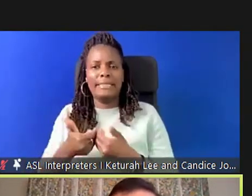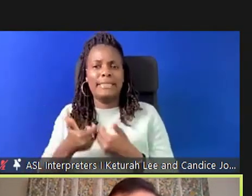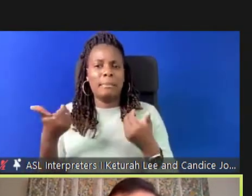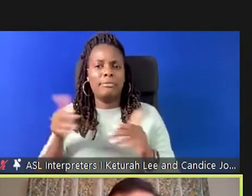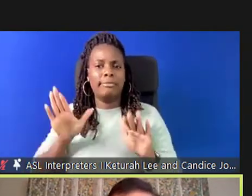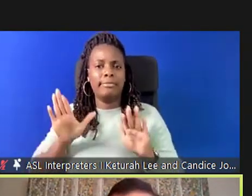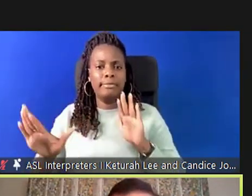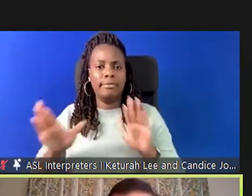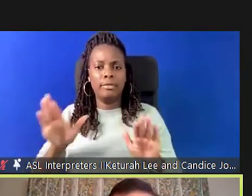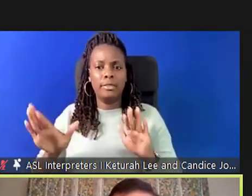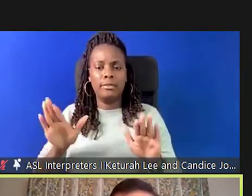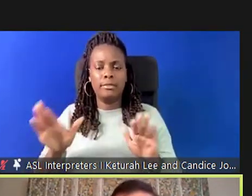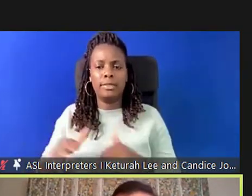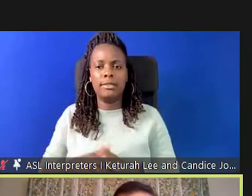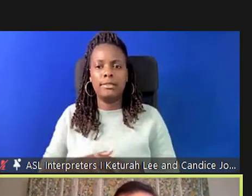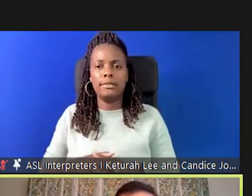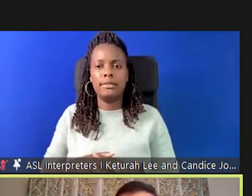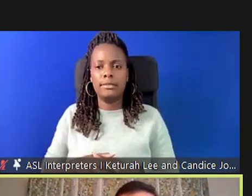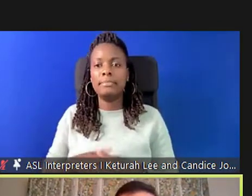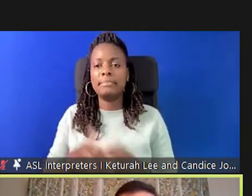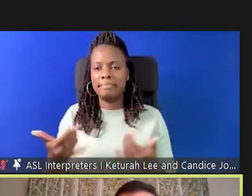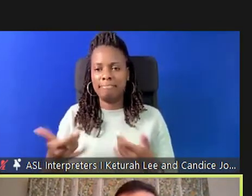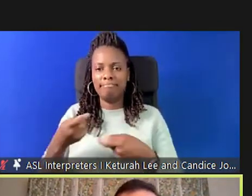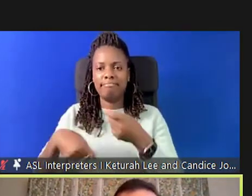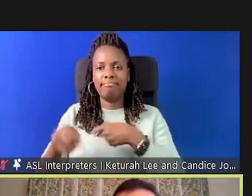Next, I'll discuss risk factors.